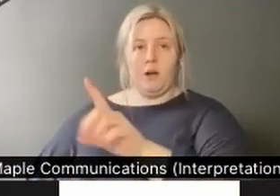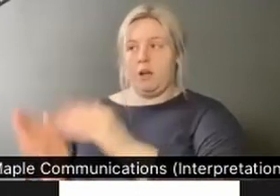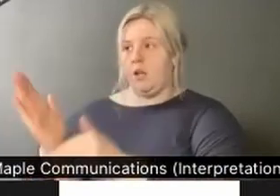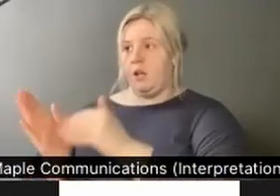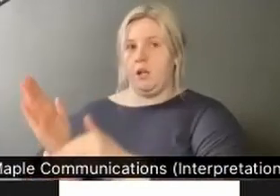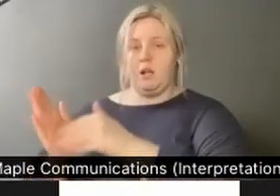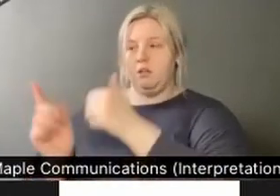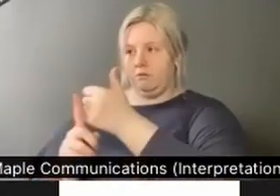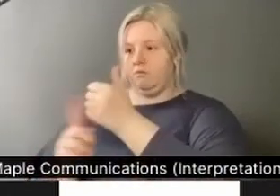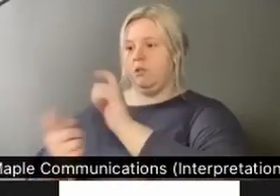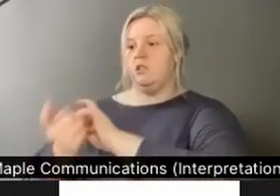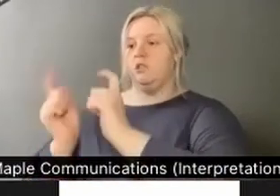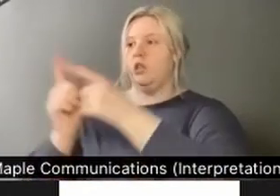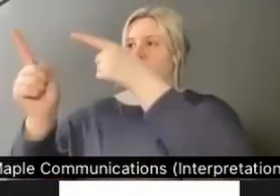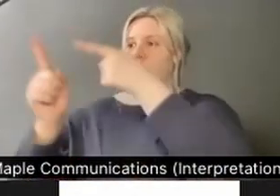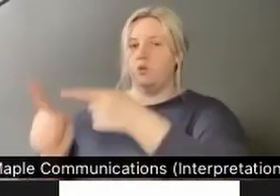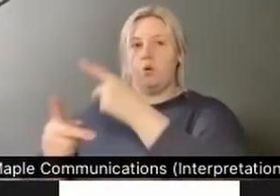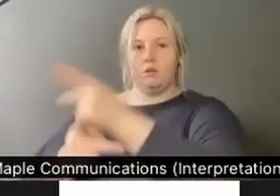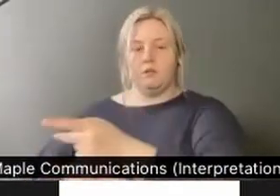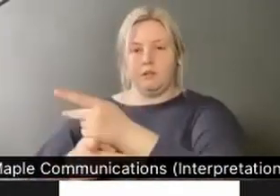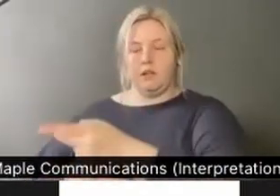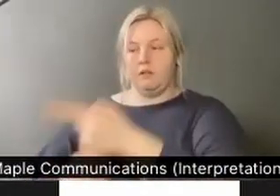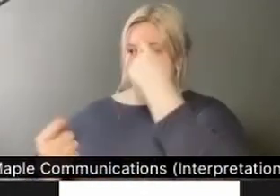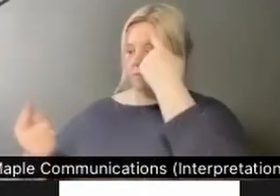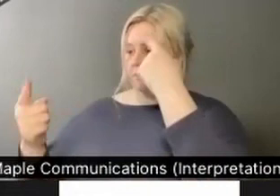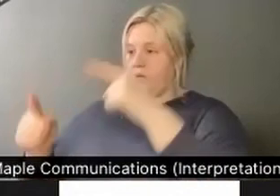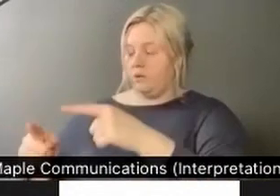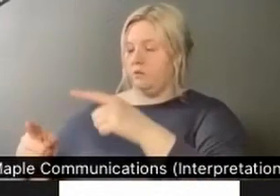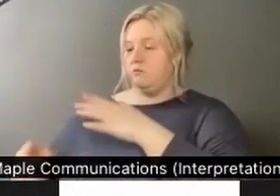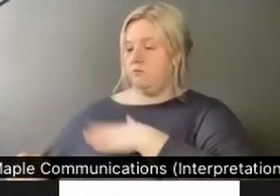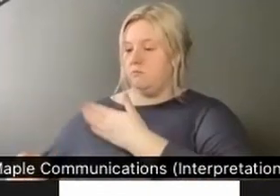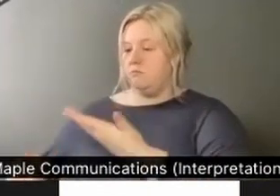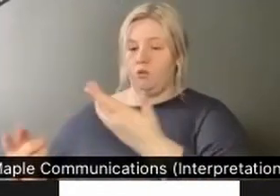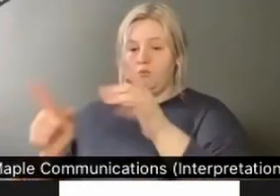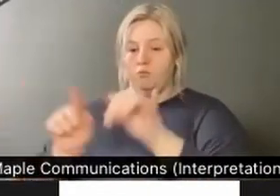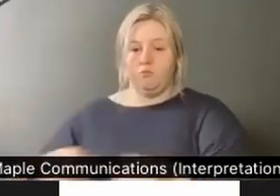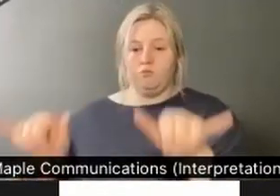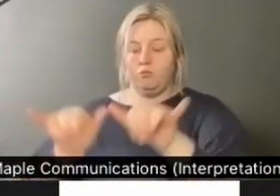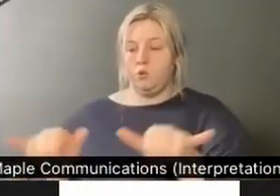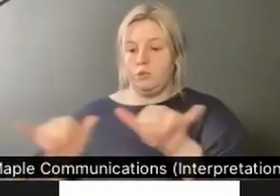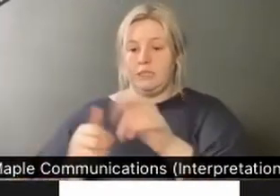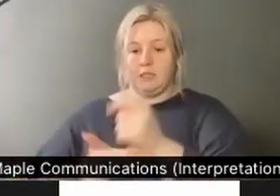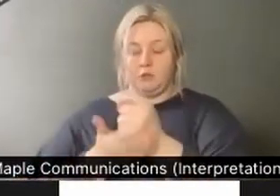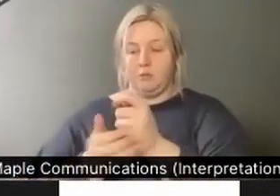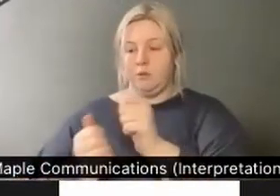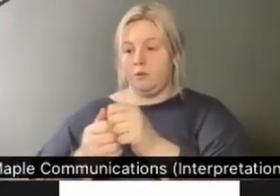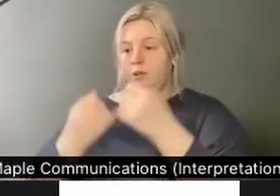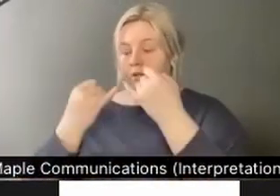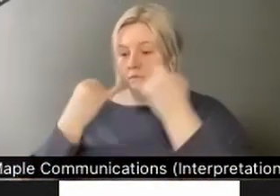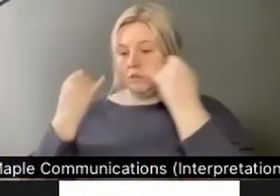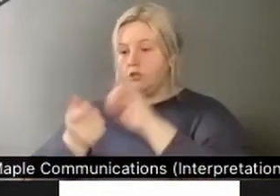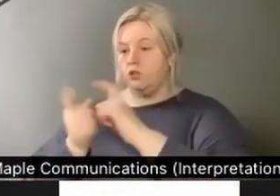care, agreed to forego what would otherwise have been routine treatment with oxygen, and died. This is what